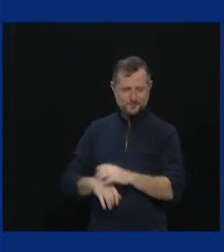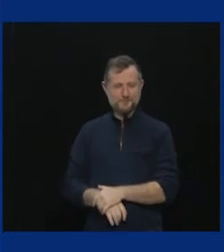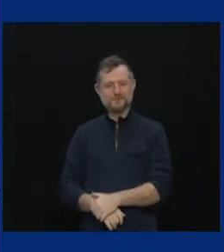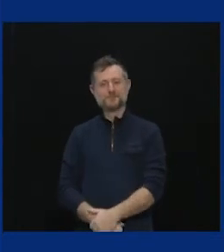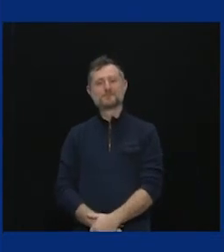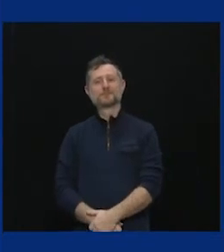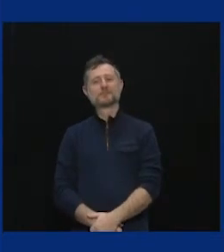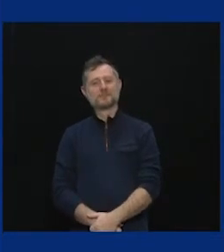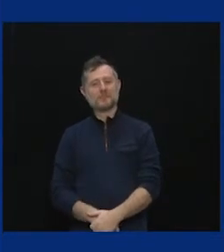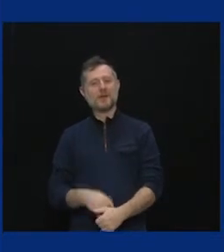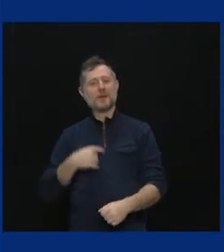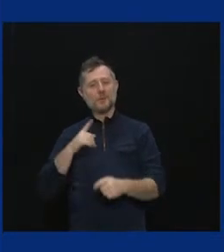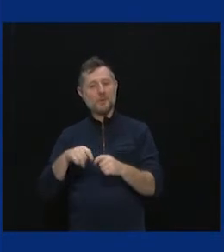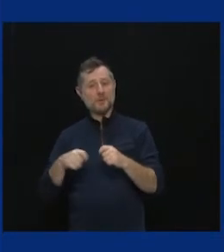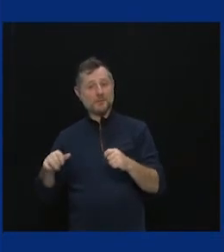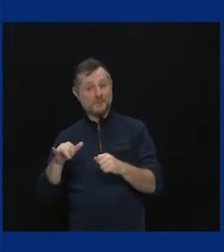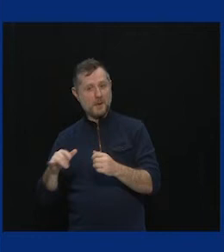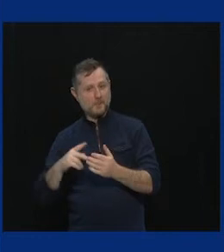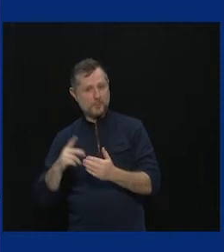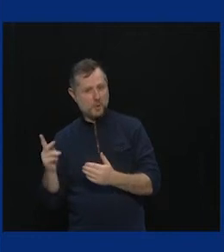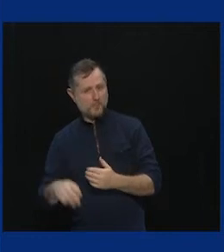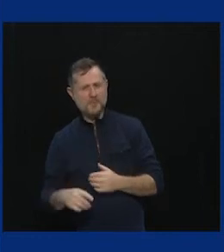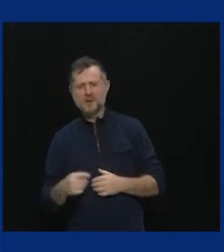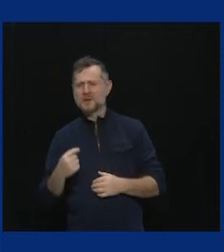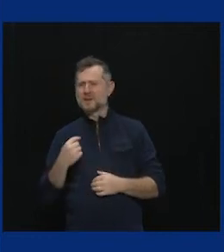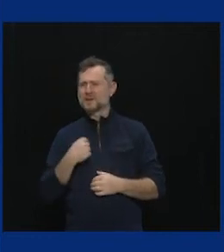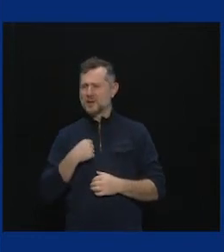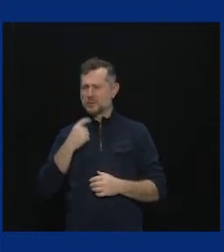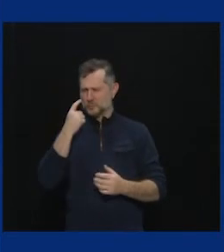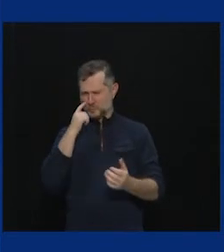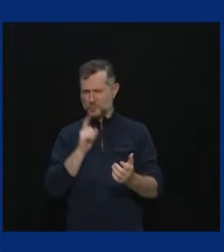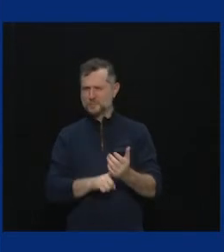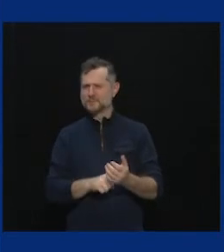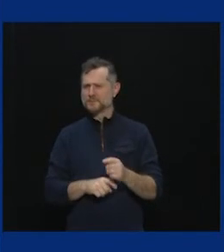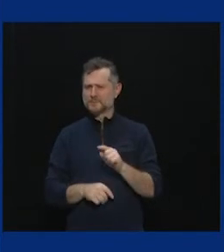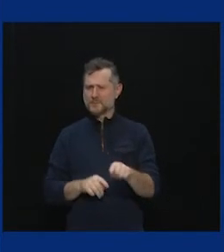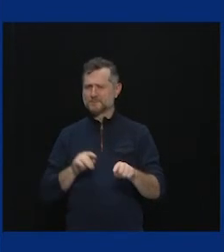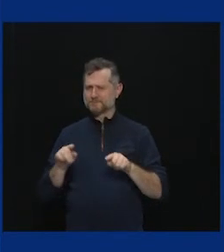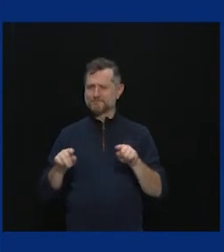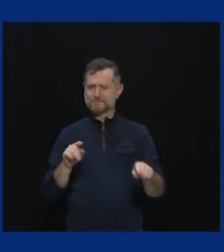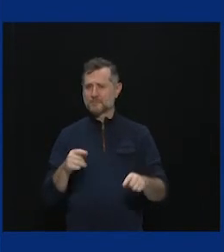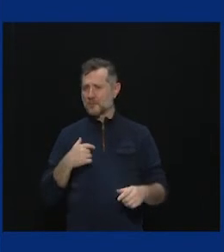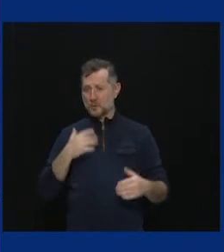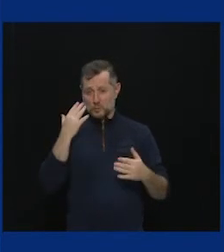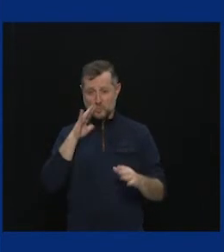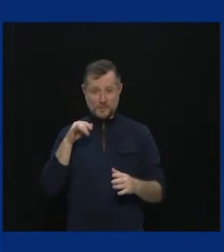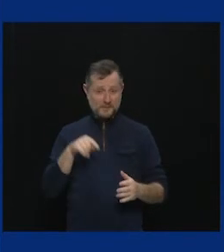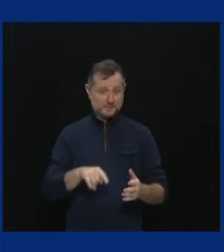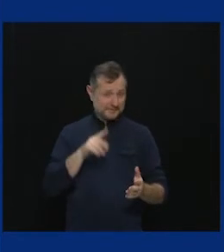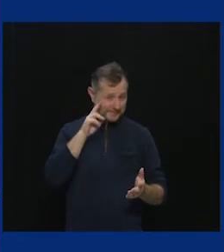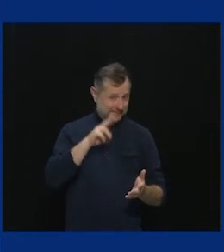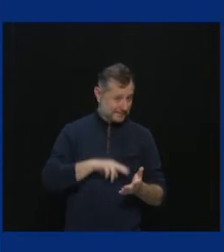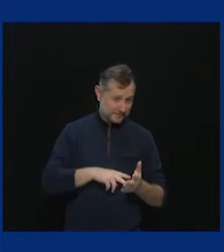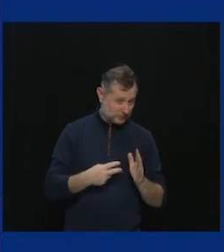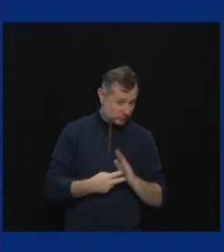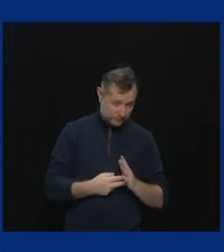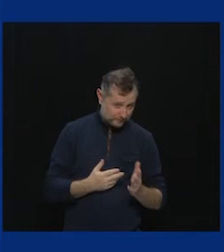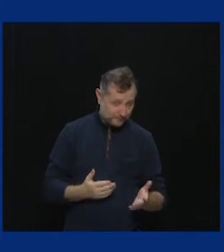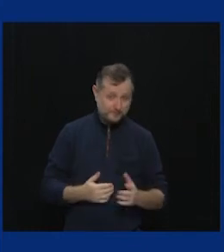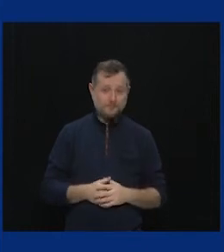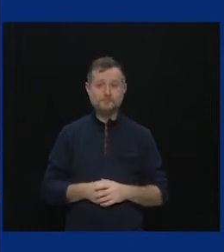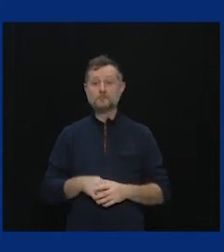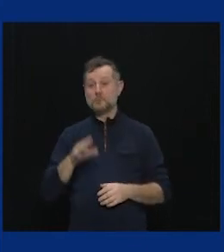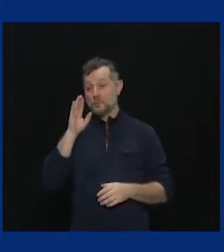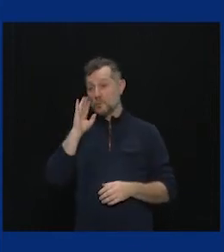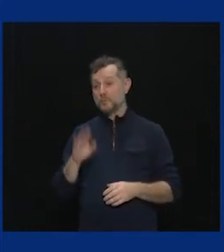was noticing, I don't think this was meant or it was programmed, but all of our speakers